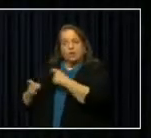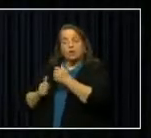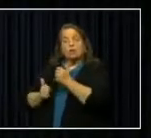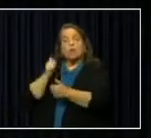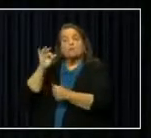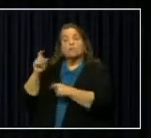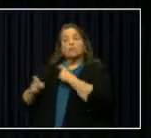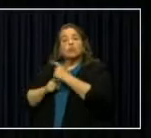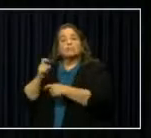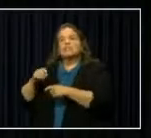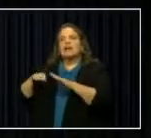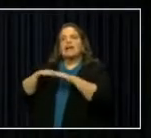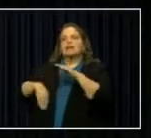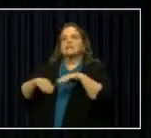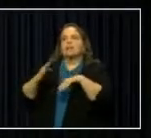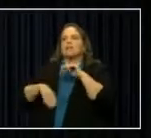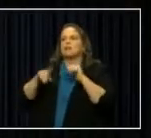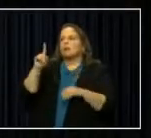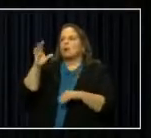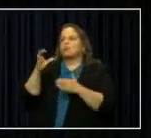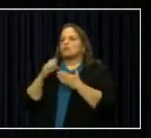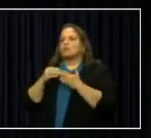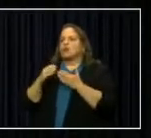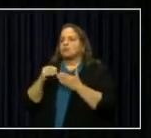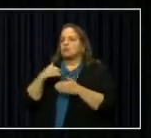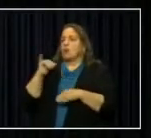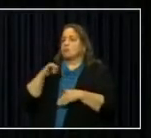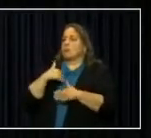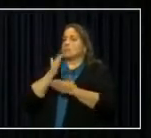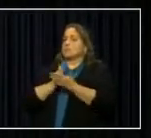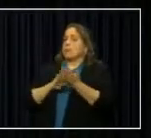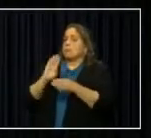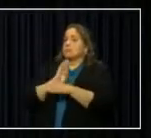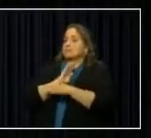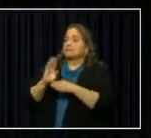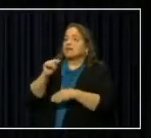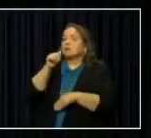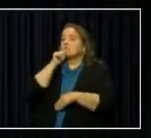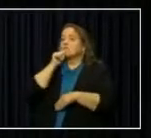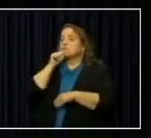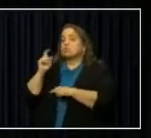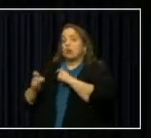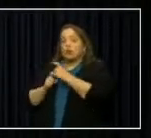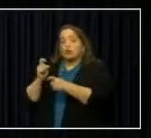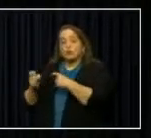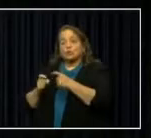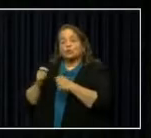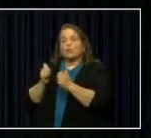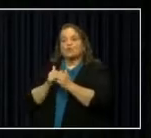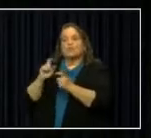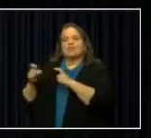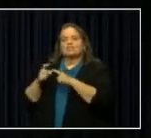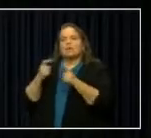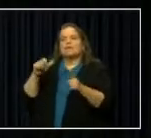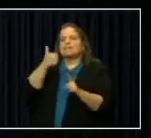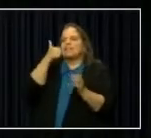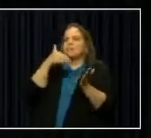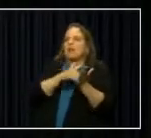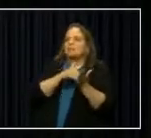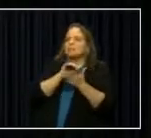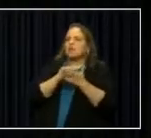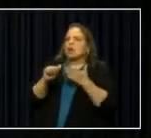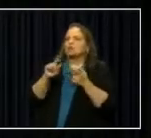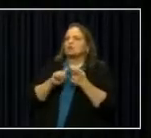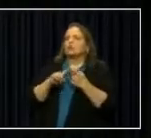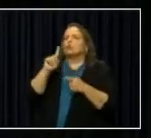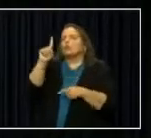the donations were less than $100. We've also had some businesses and private donors step up with gifts from $10,000 to